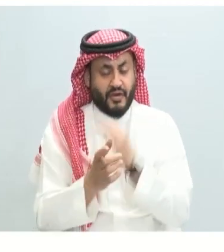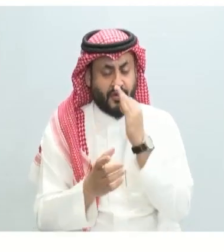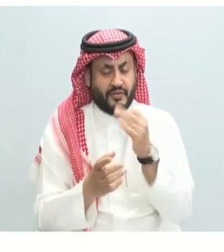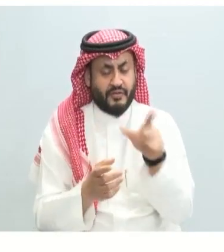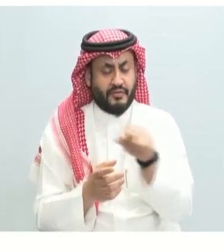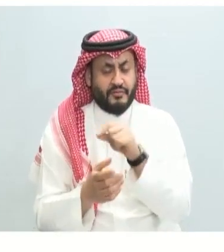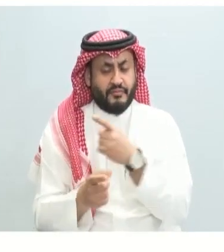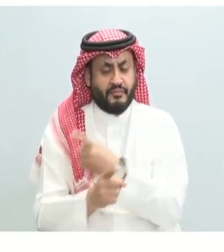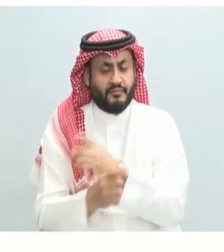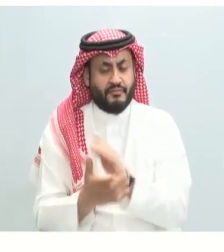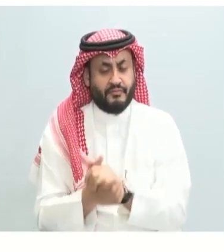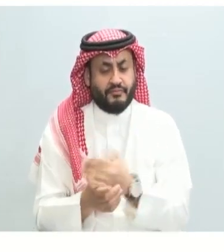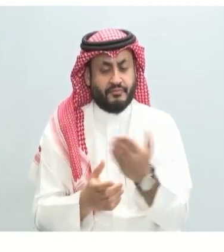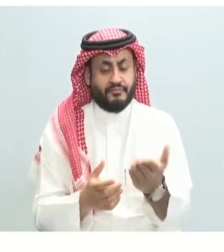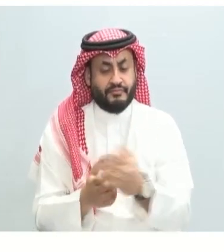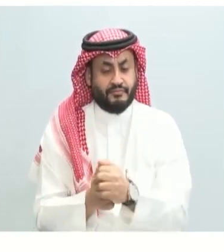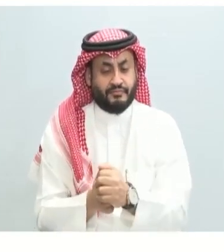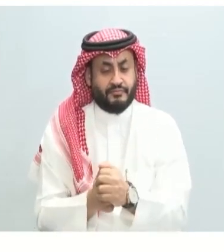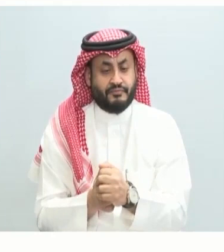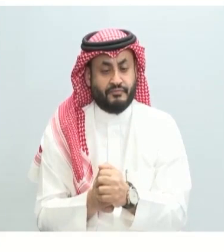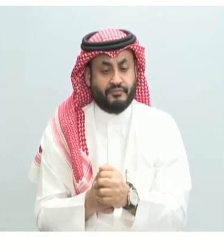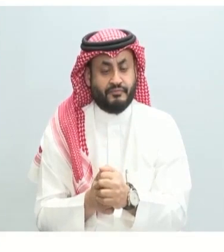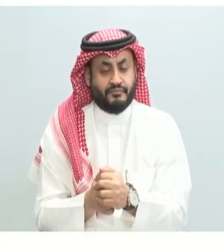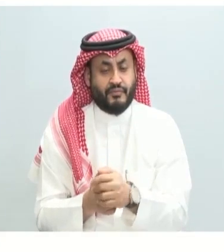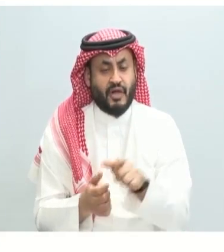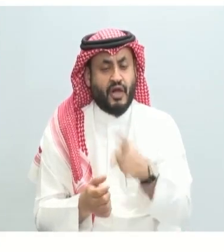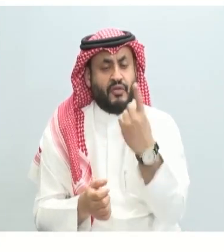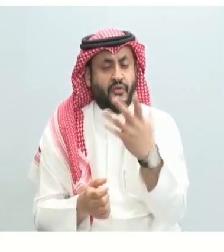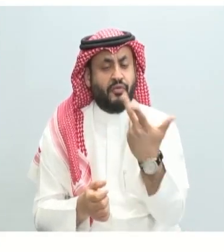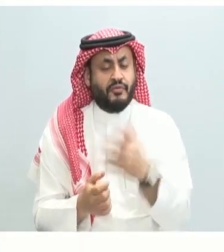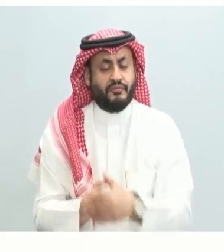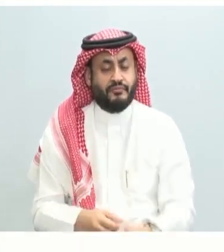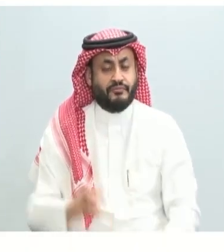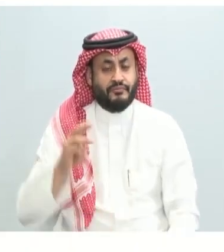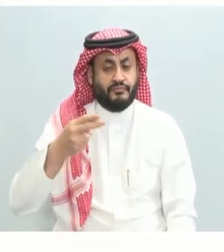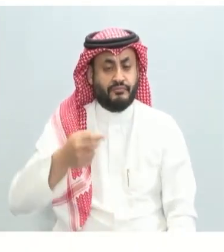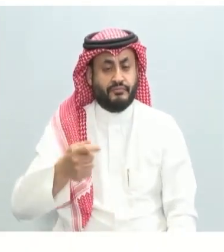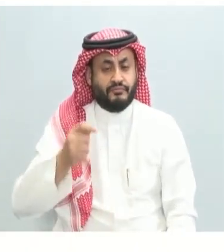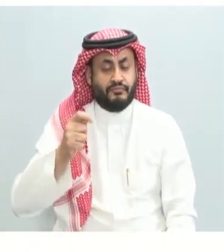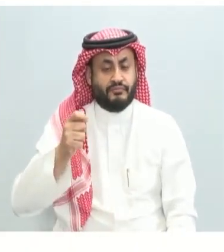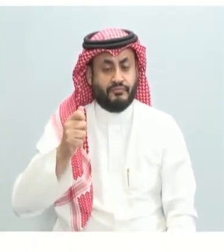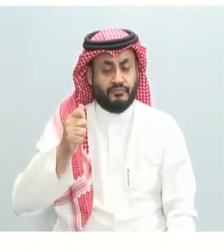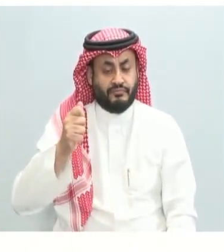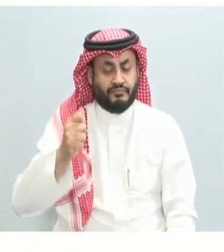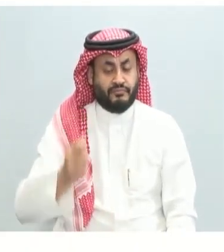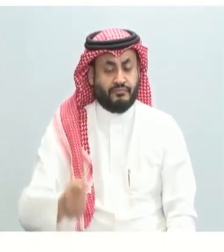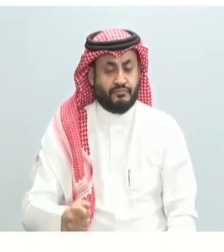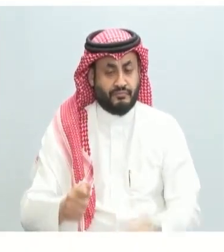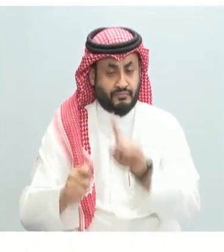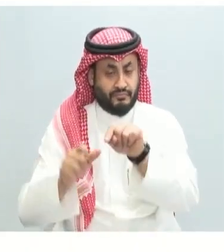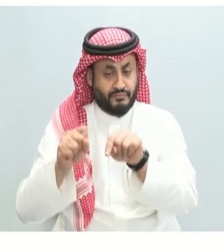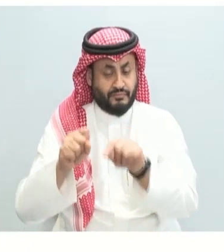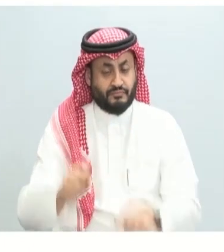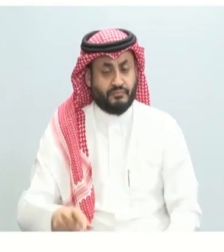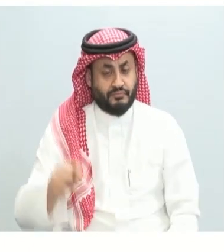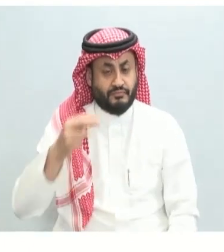after me. So, what's this? What's this? Here when we ask about one